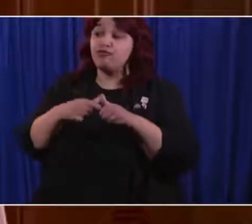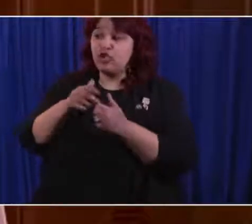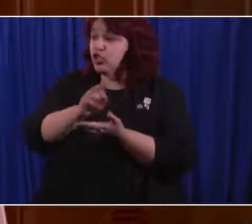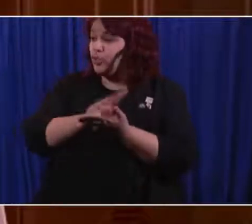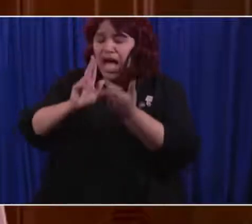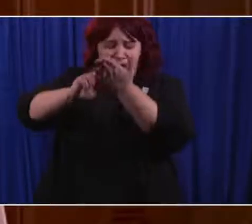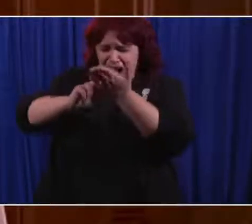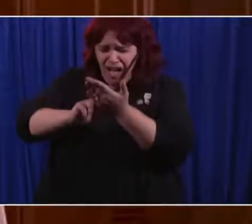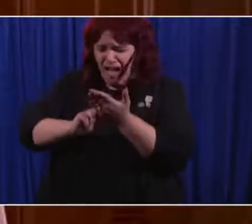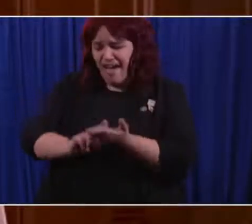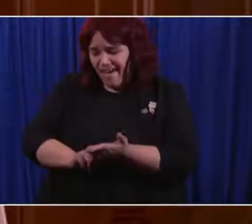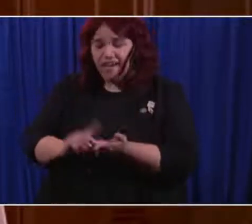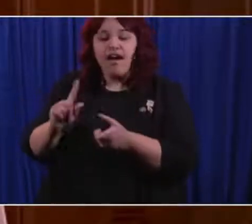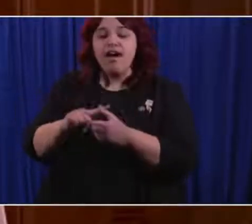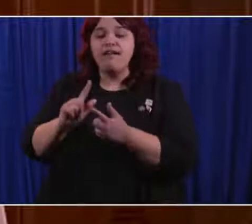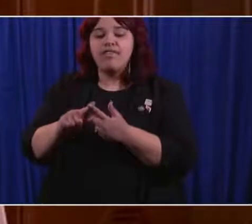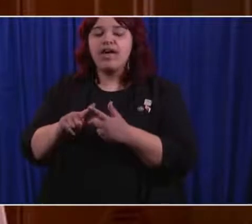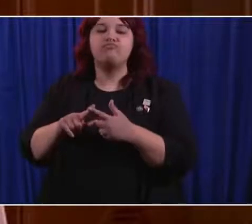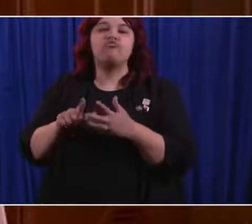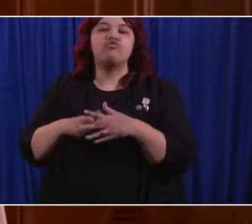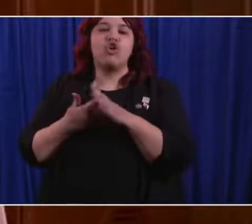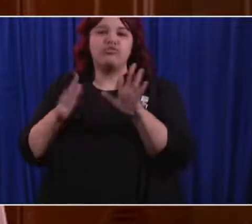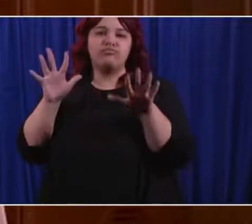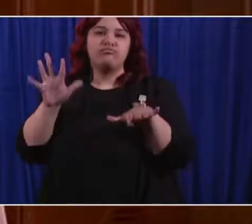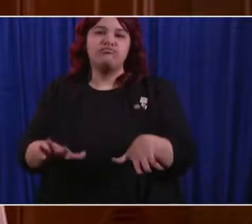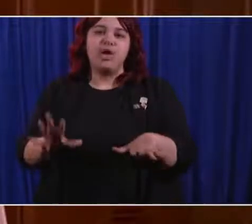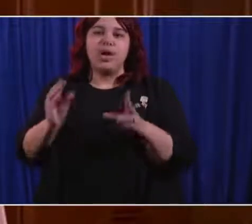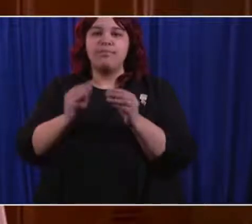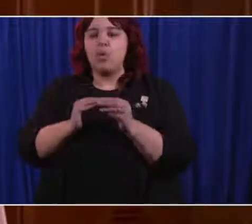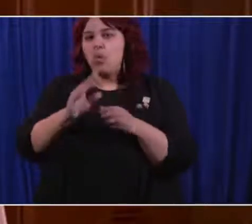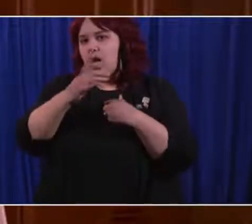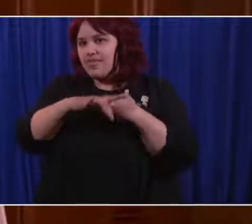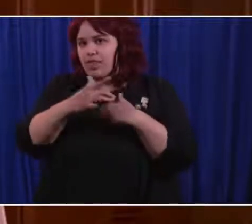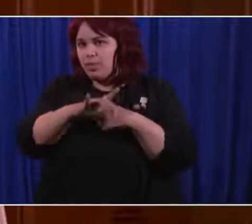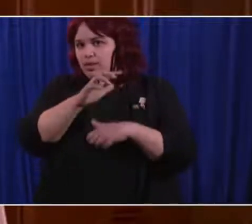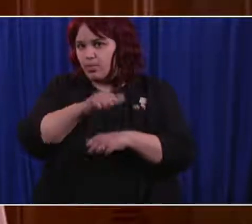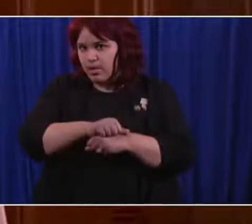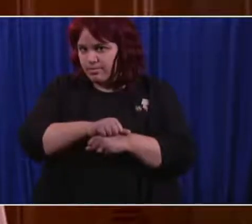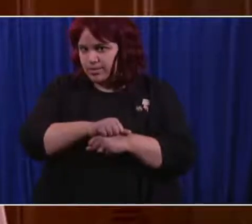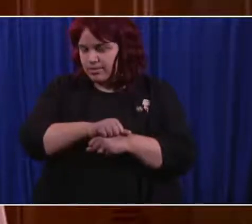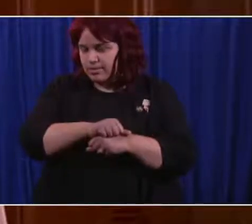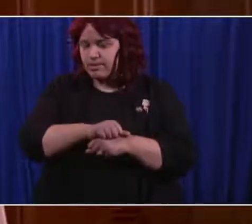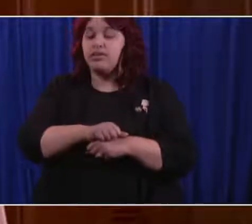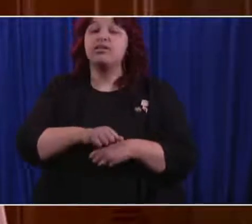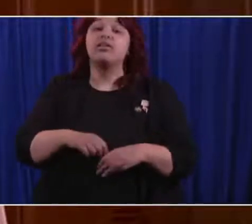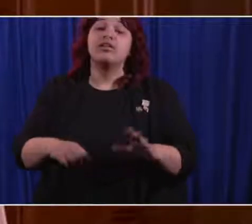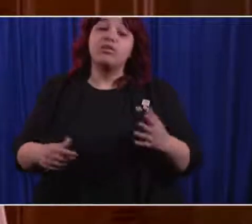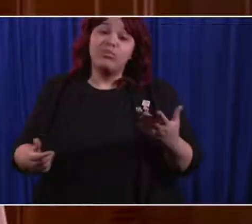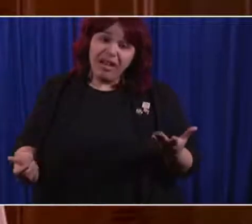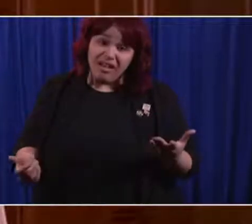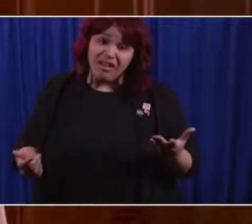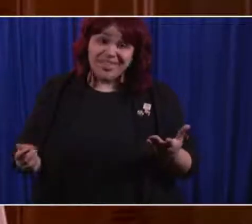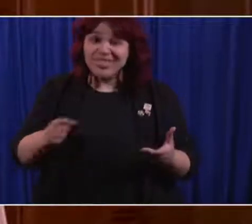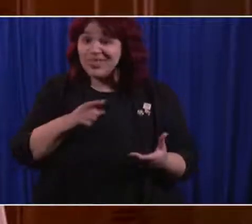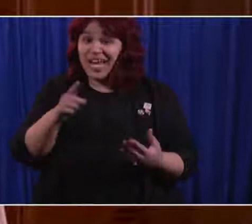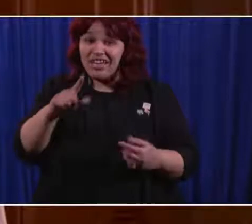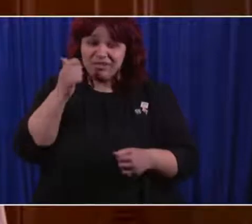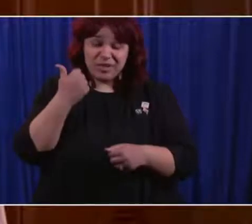to loosen up some. First 2 weeks are, very, very tight. But you also have the factor that